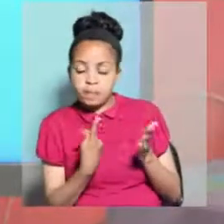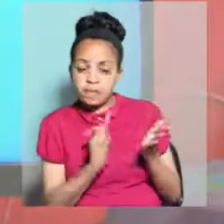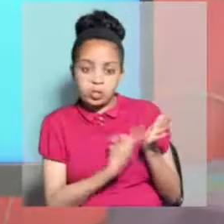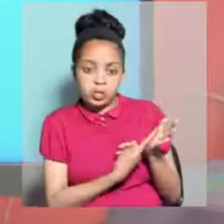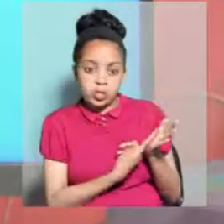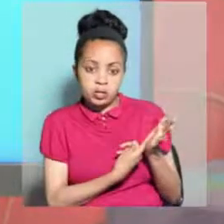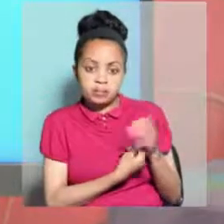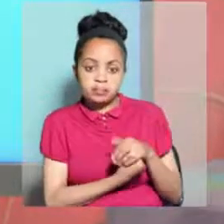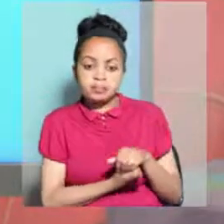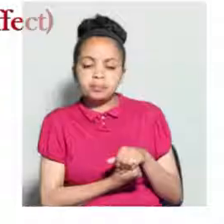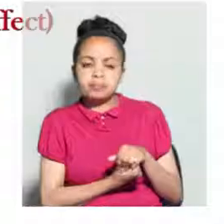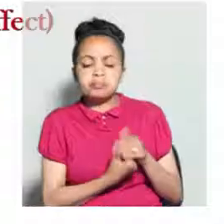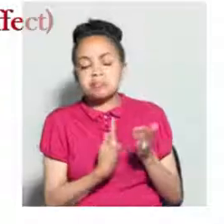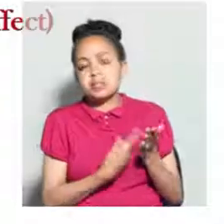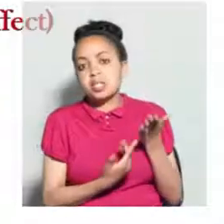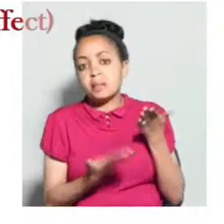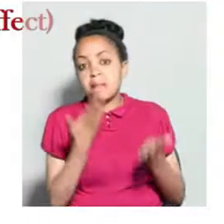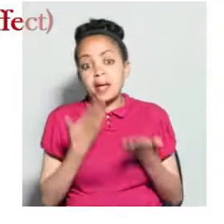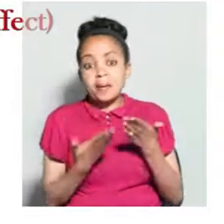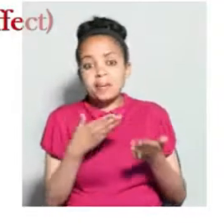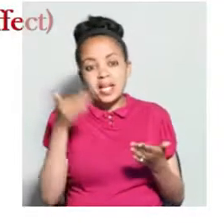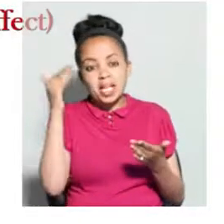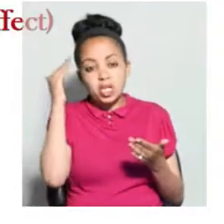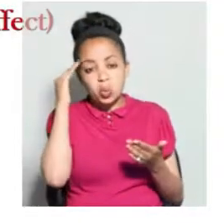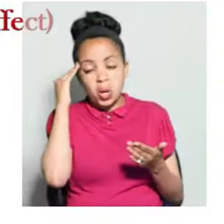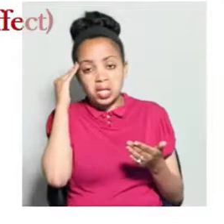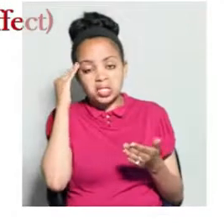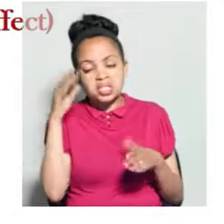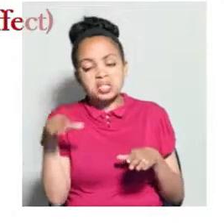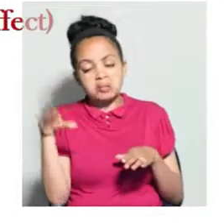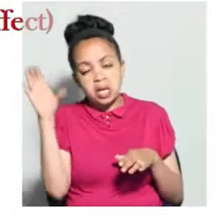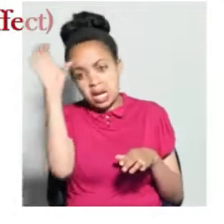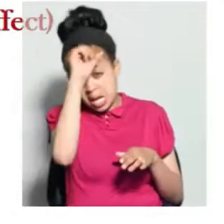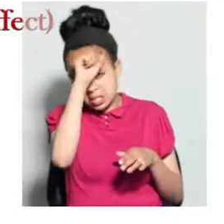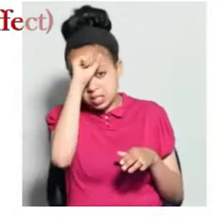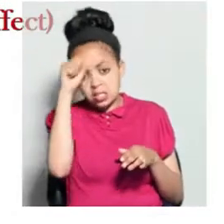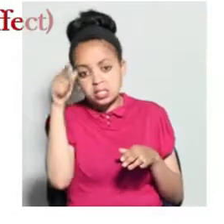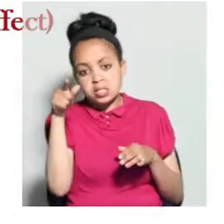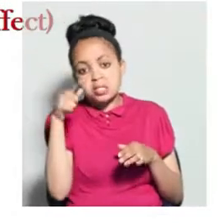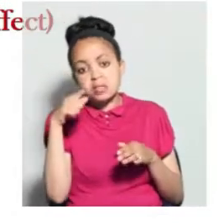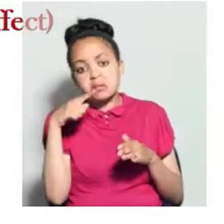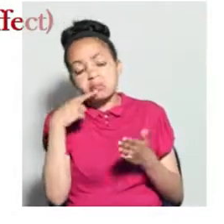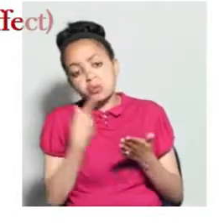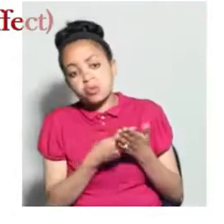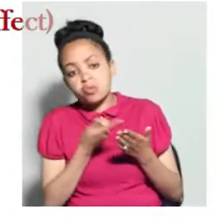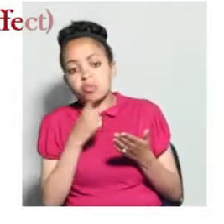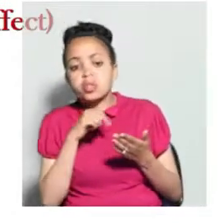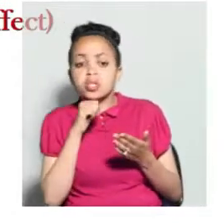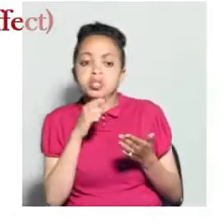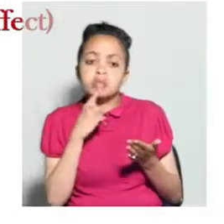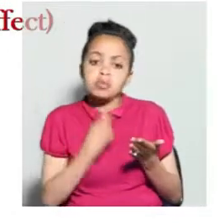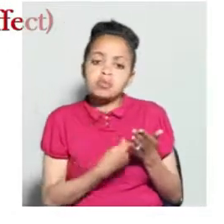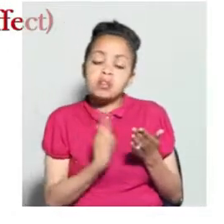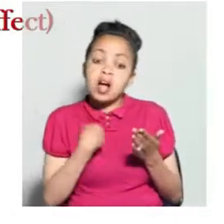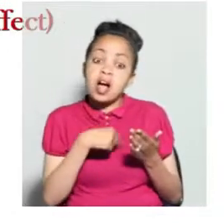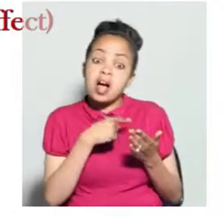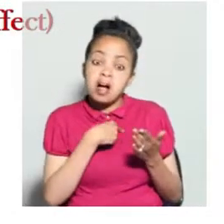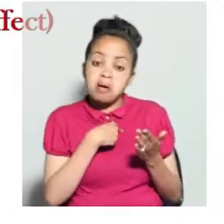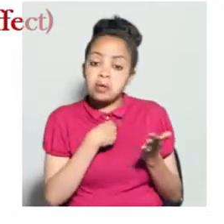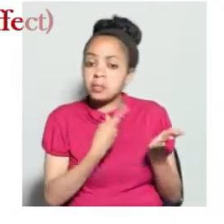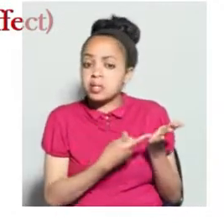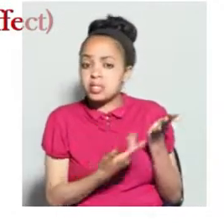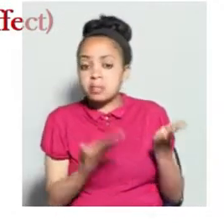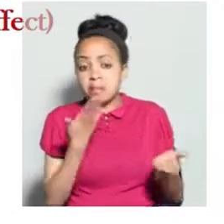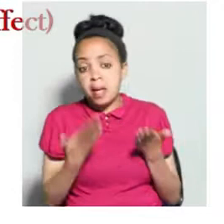here, it may be educated guess until it is disproved or that of proved. So that our prediction may